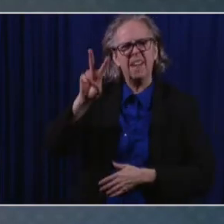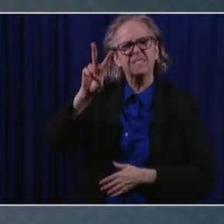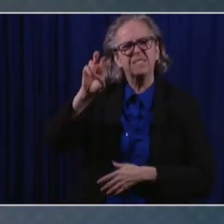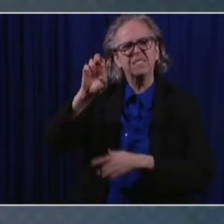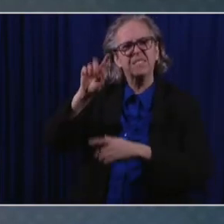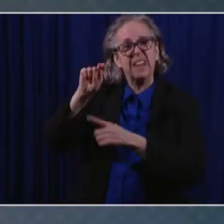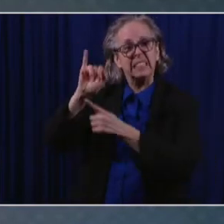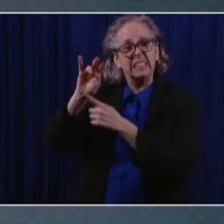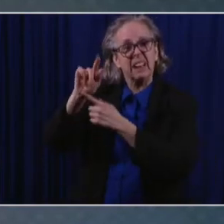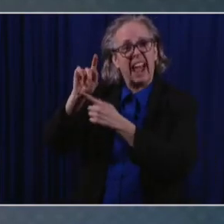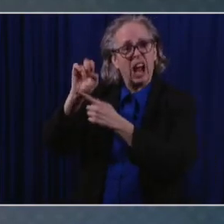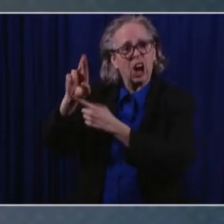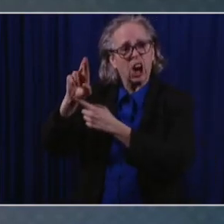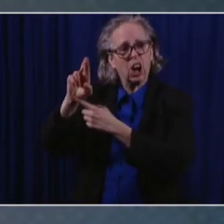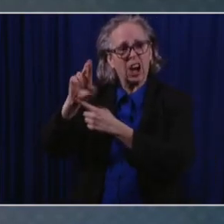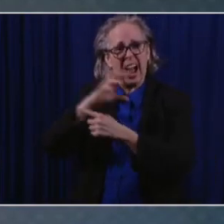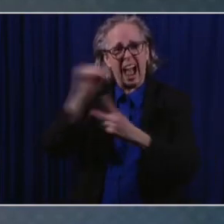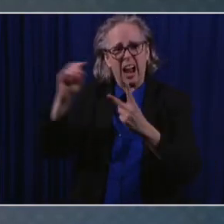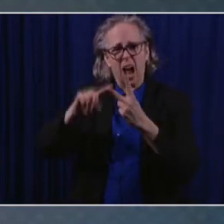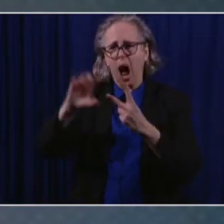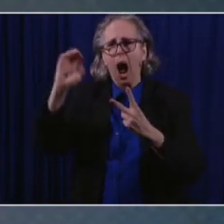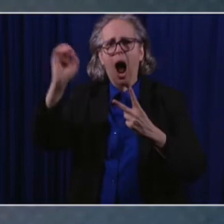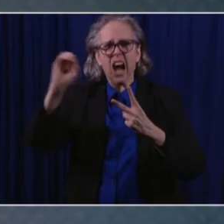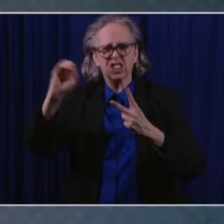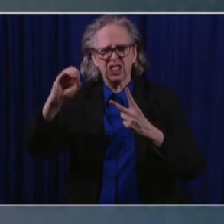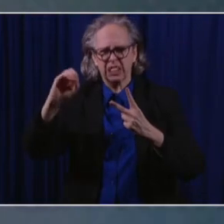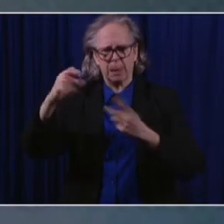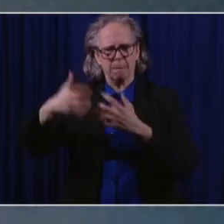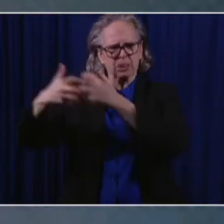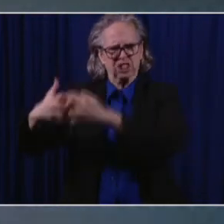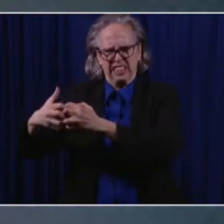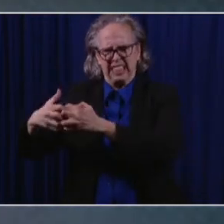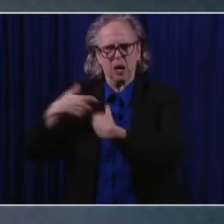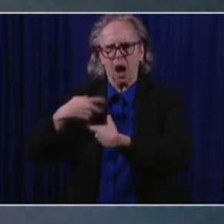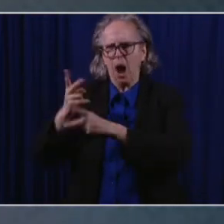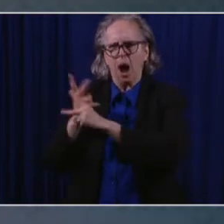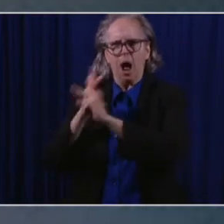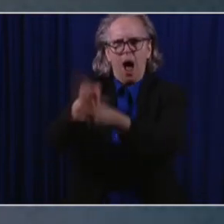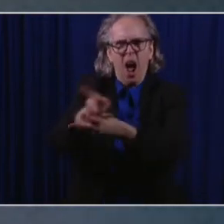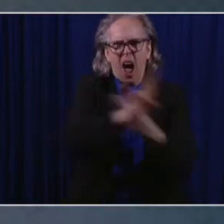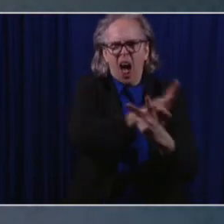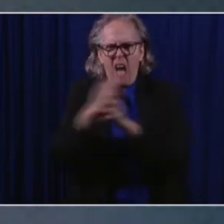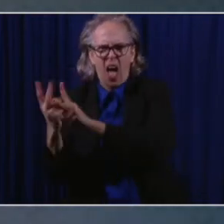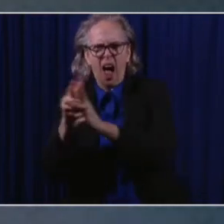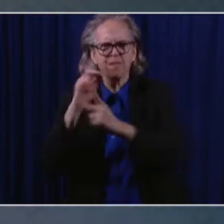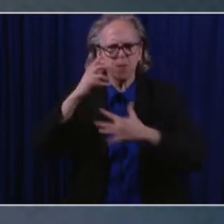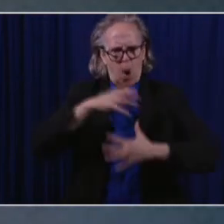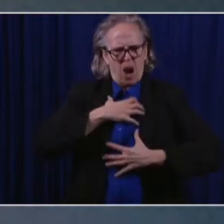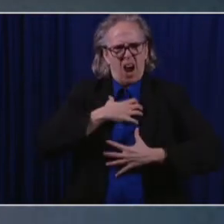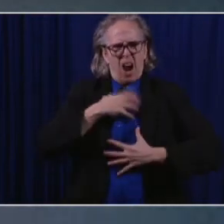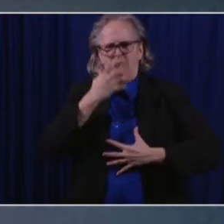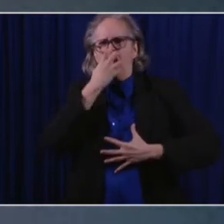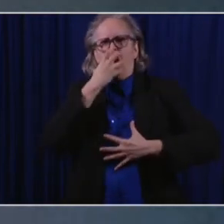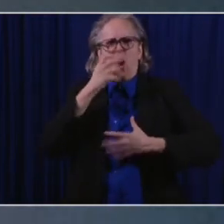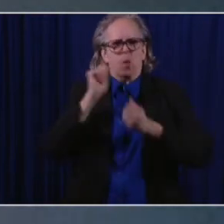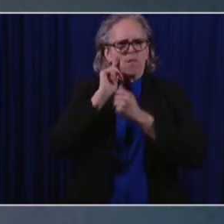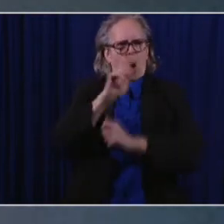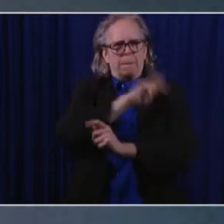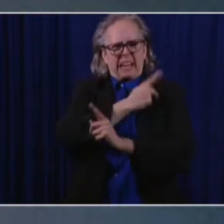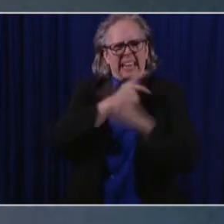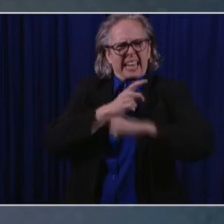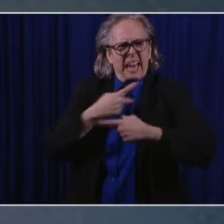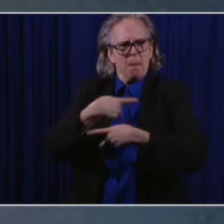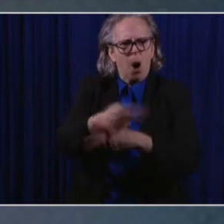oxygen equipment because people were actually running out. My biggest concern today is one I'd like to share with the people who